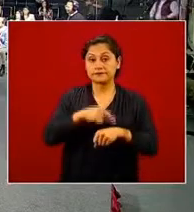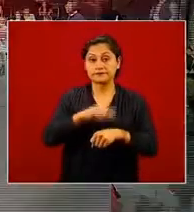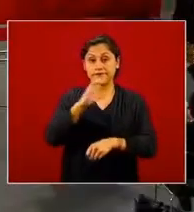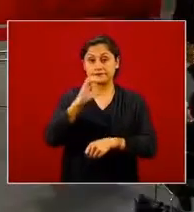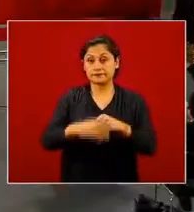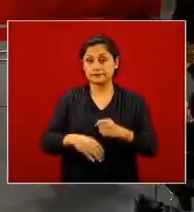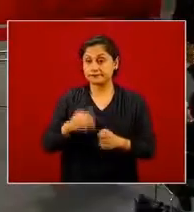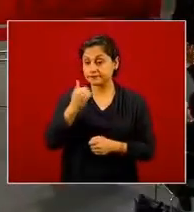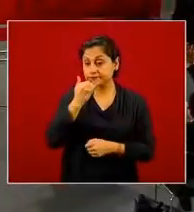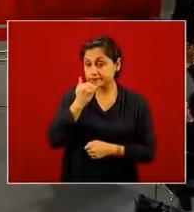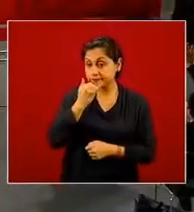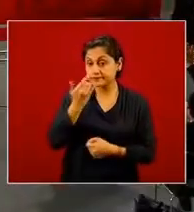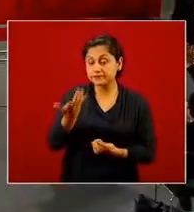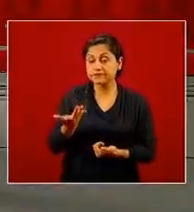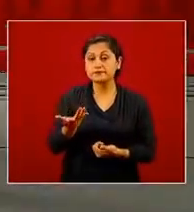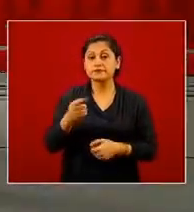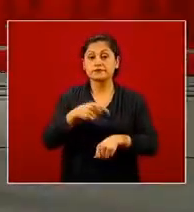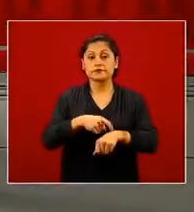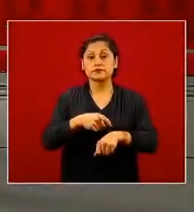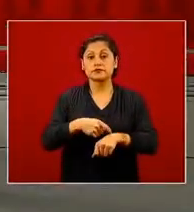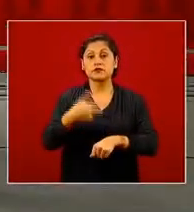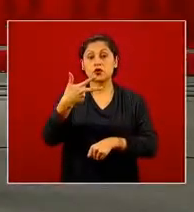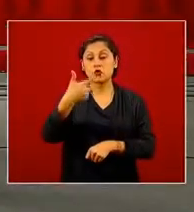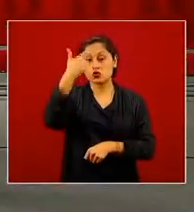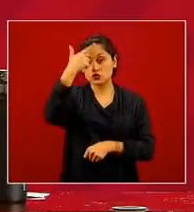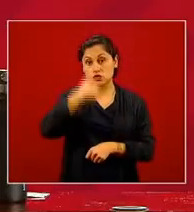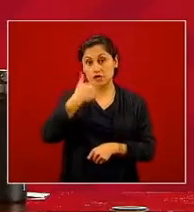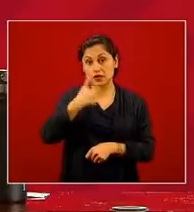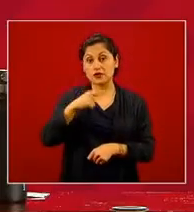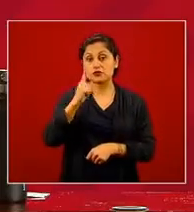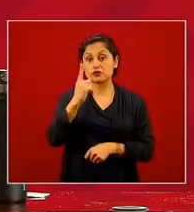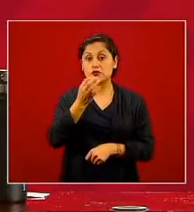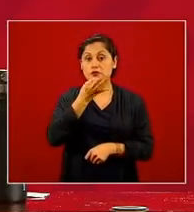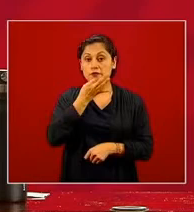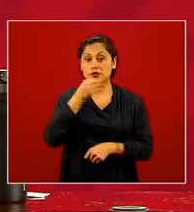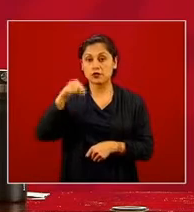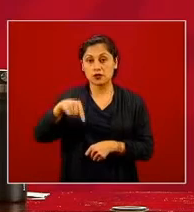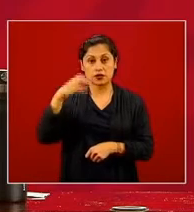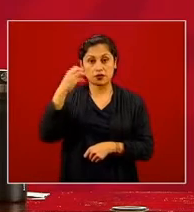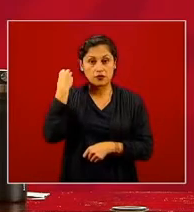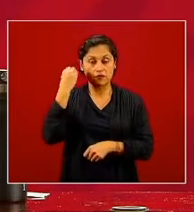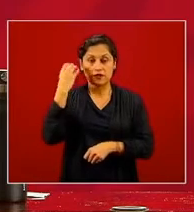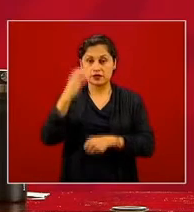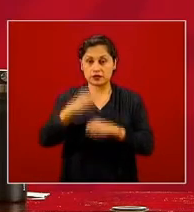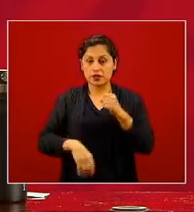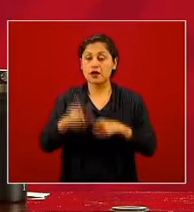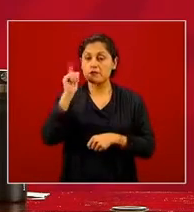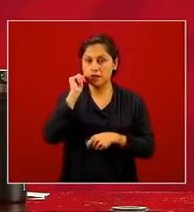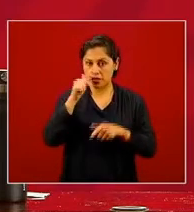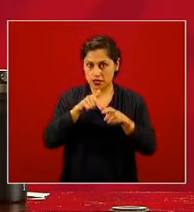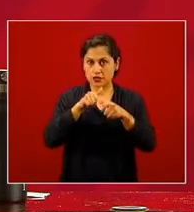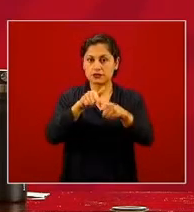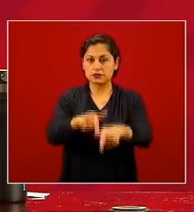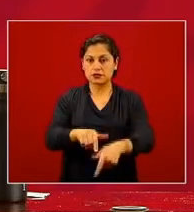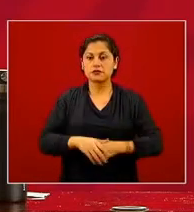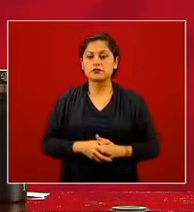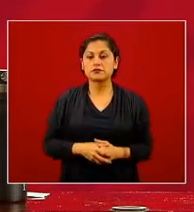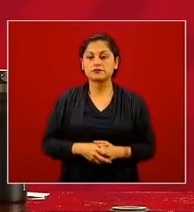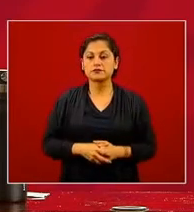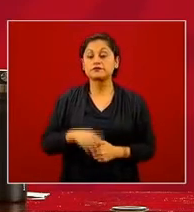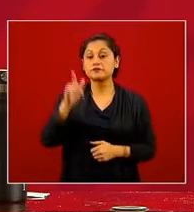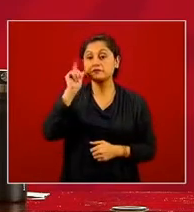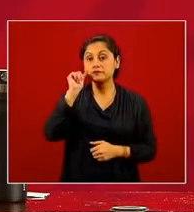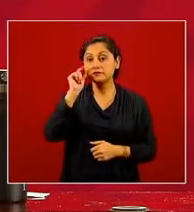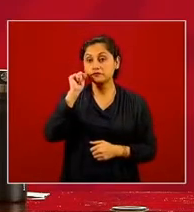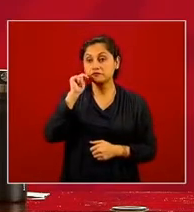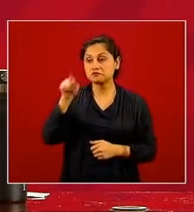risk for transmission, but I will make sure that my family don't get their hands on this. Now it's 17:01.